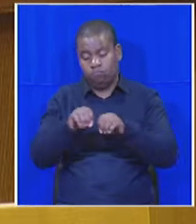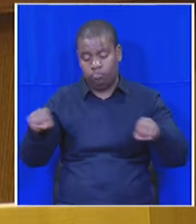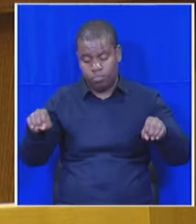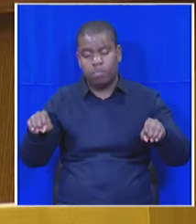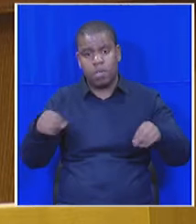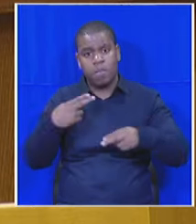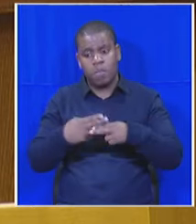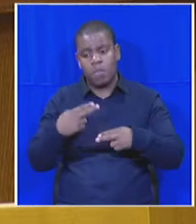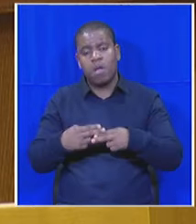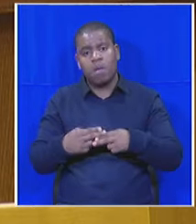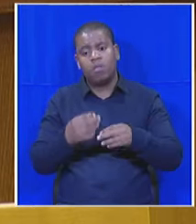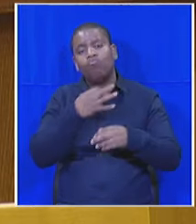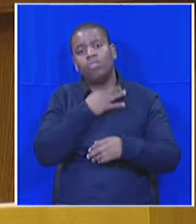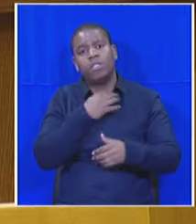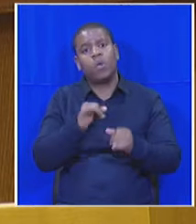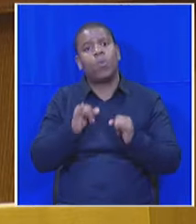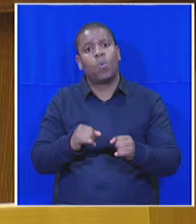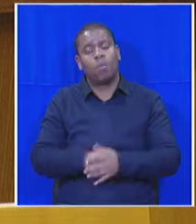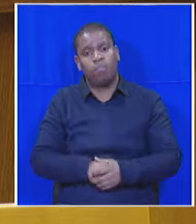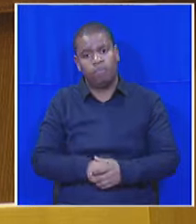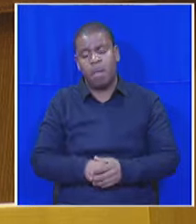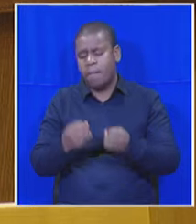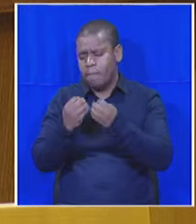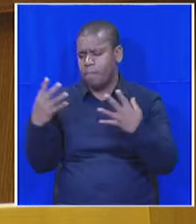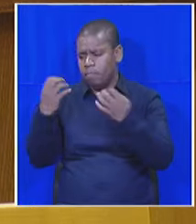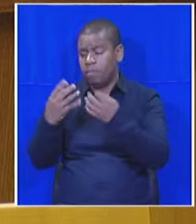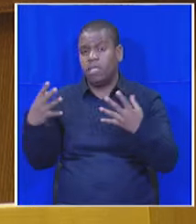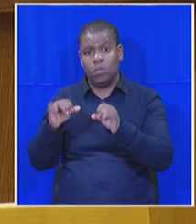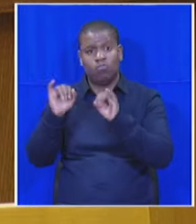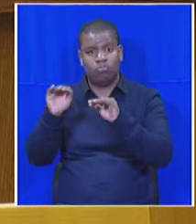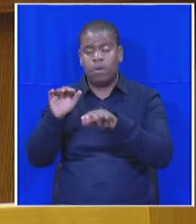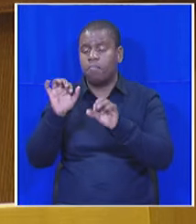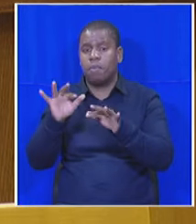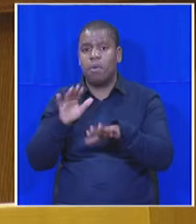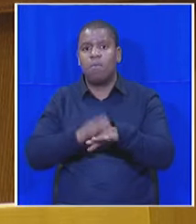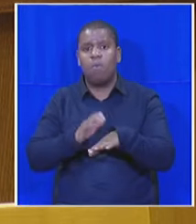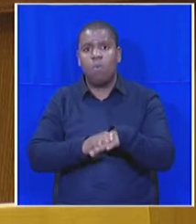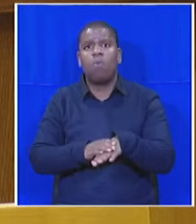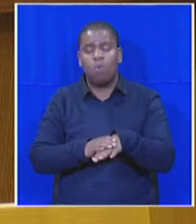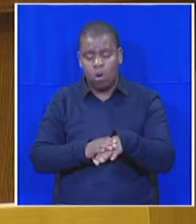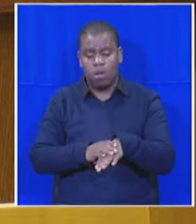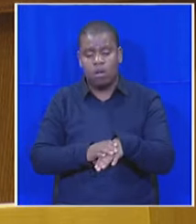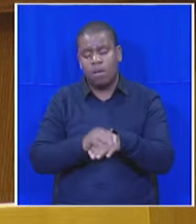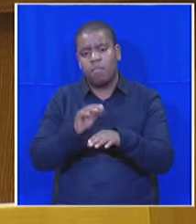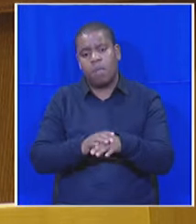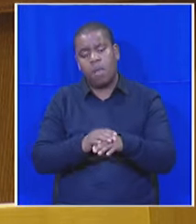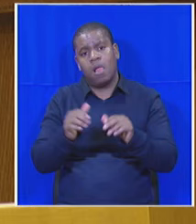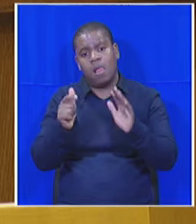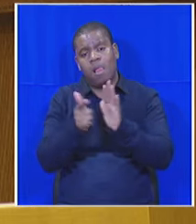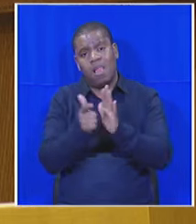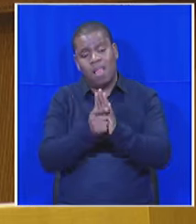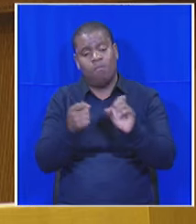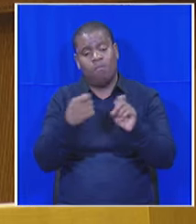risk, high risk or medium risk. Millions of untreated or inadequately treated sewer are illegally